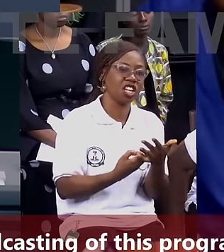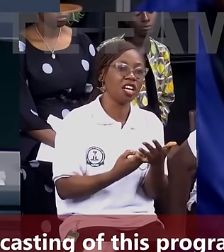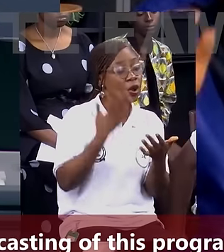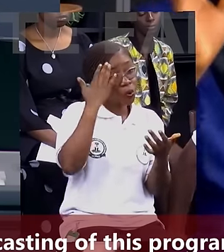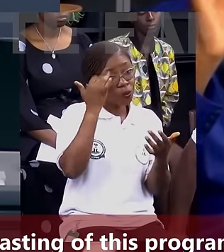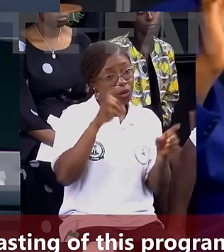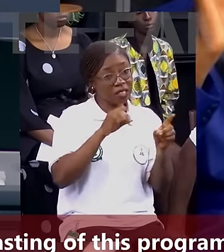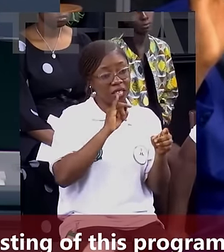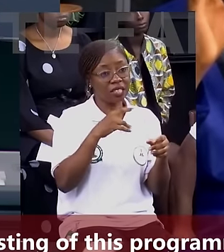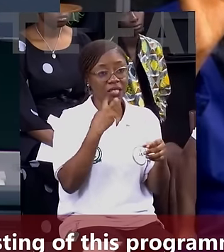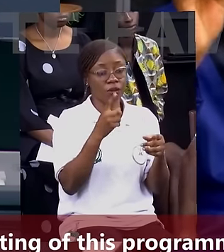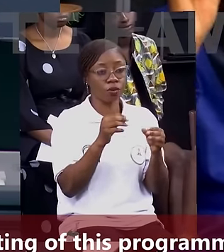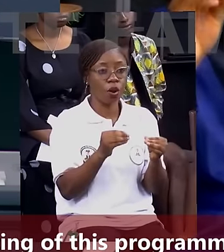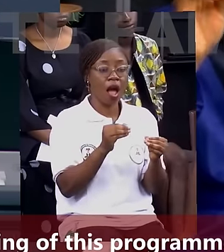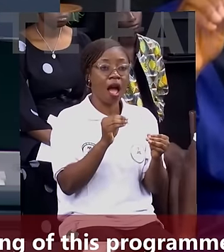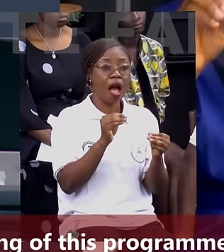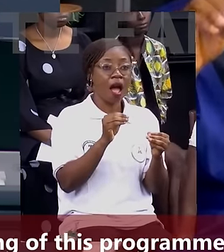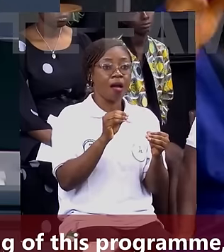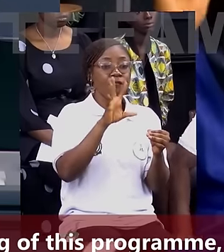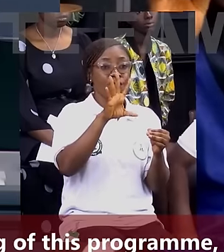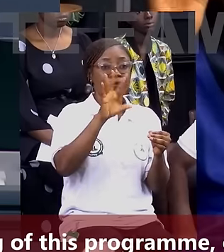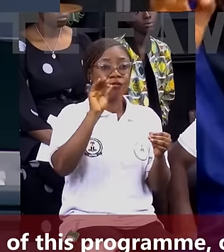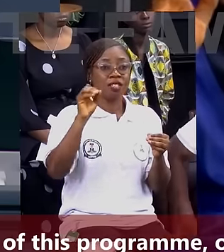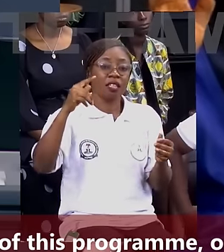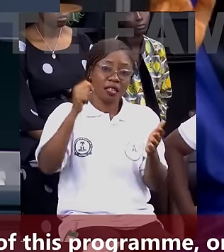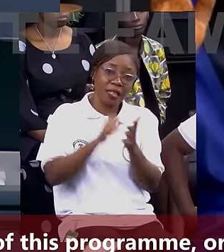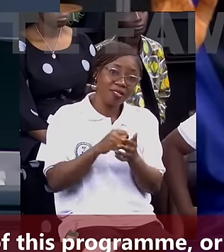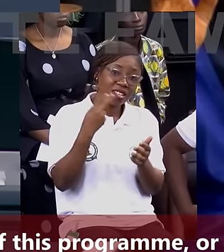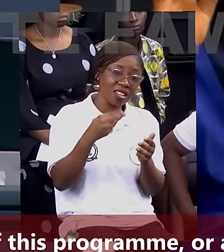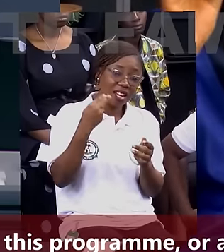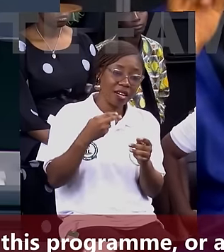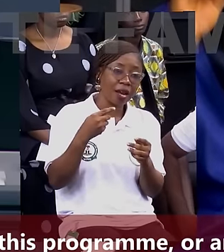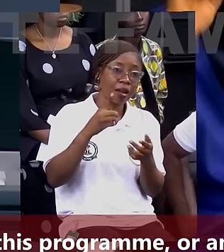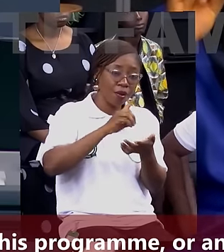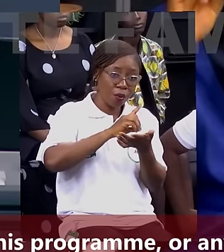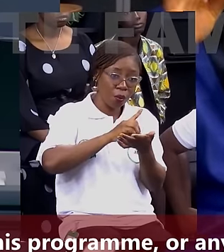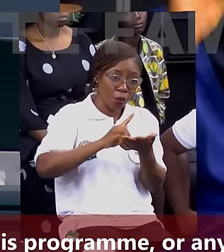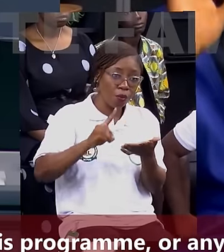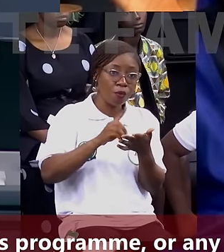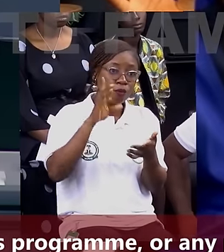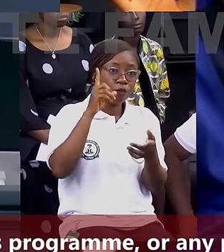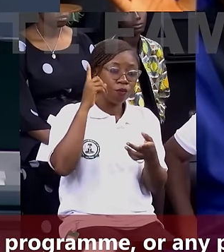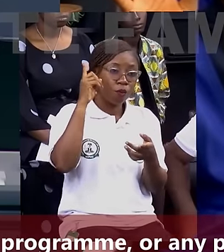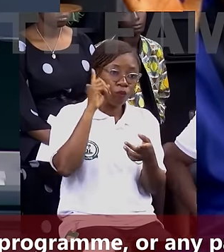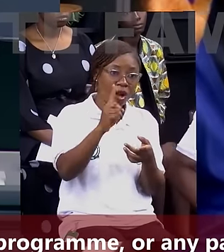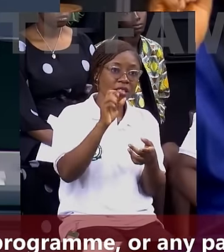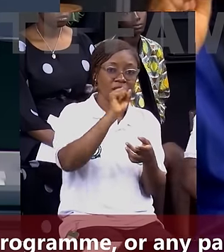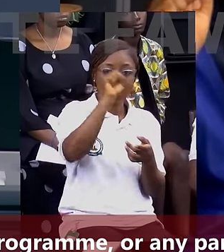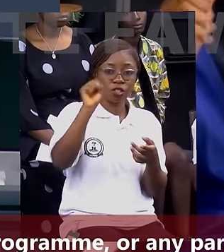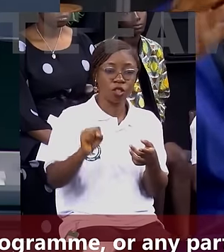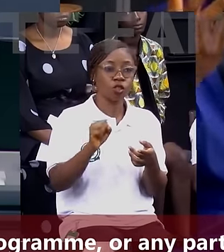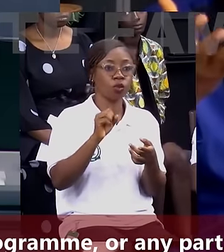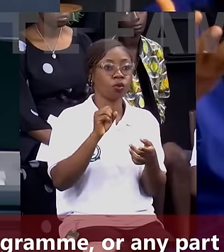so? It costs an average of 50,000 naira a week per session of dialysis. Eh?